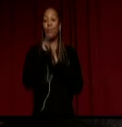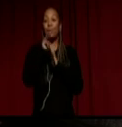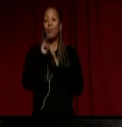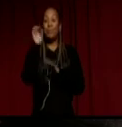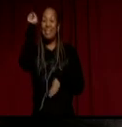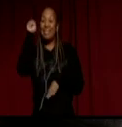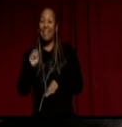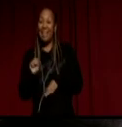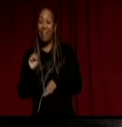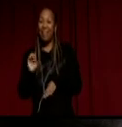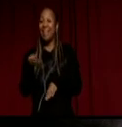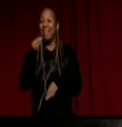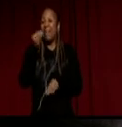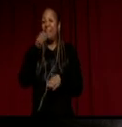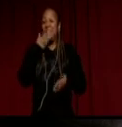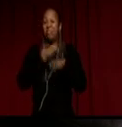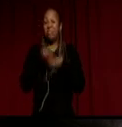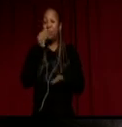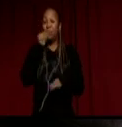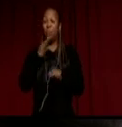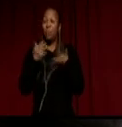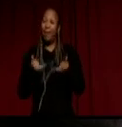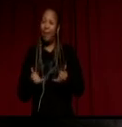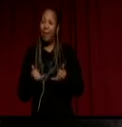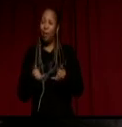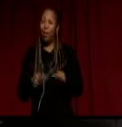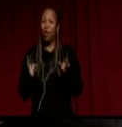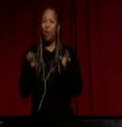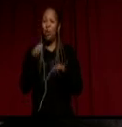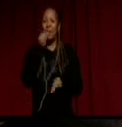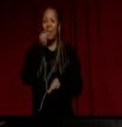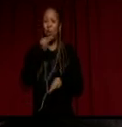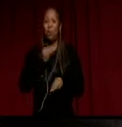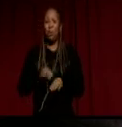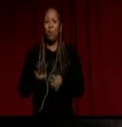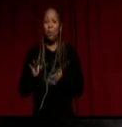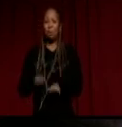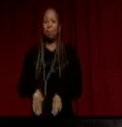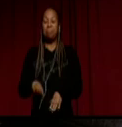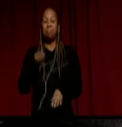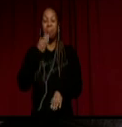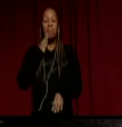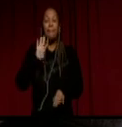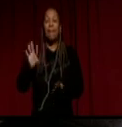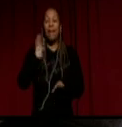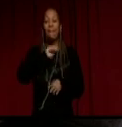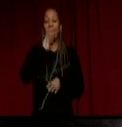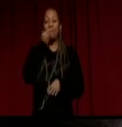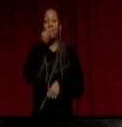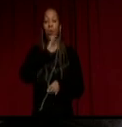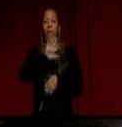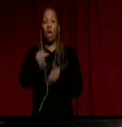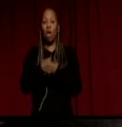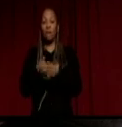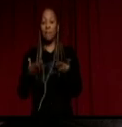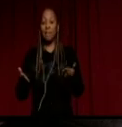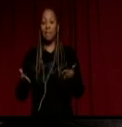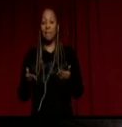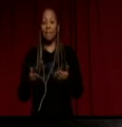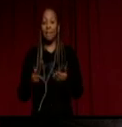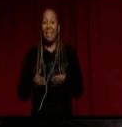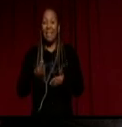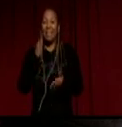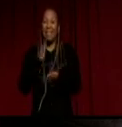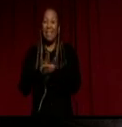the South eating greens and beans, but now we've eaten more fried chicken wings and we're eating all this other stuff that